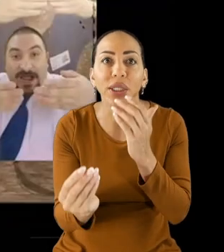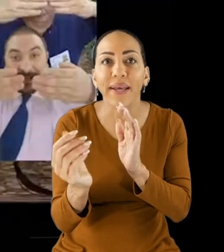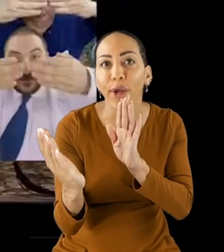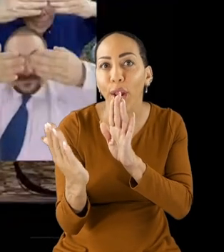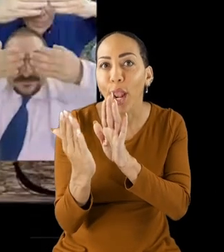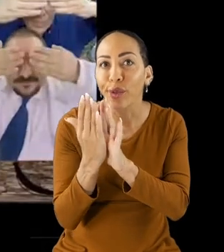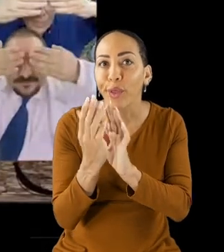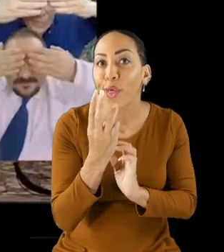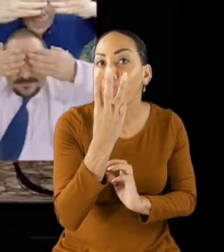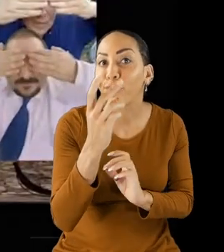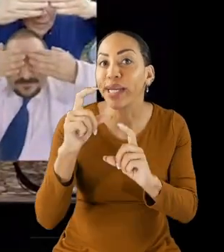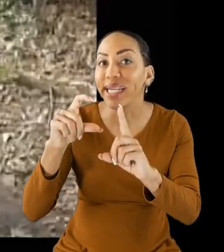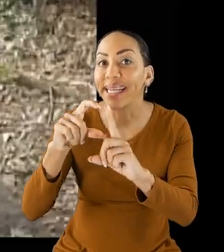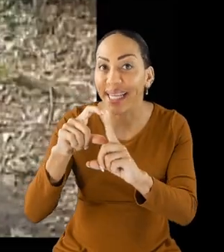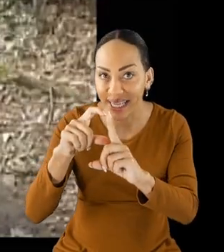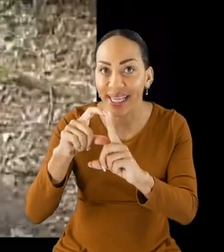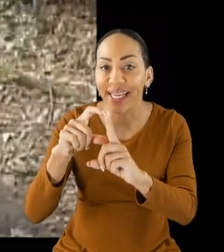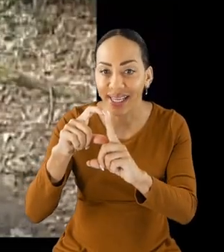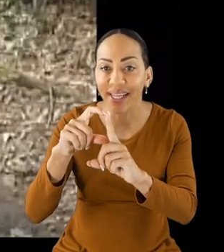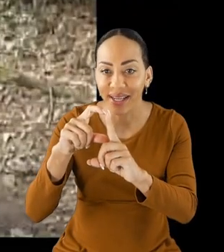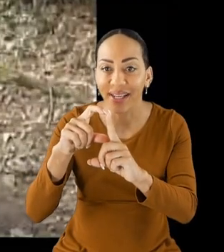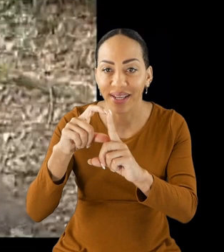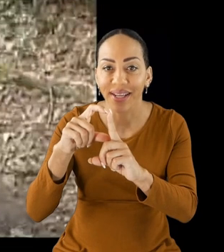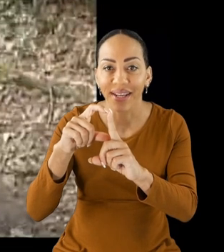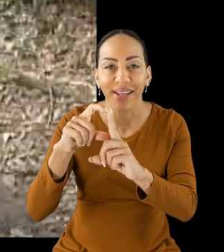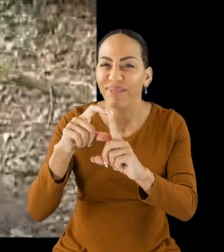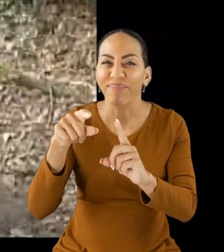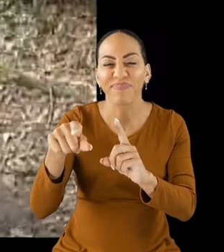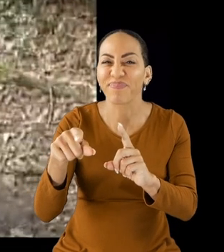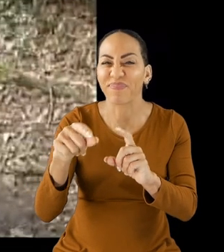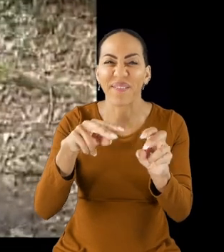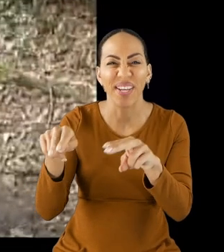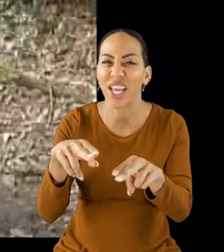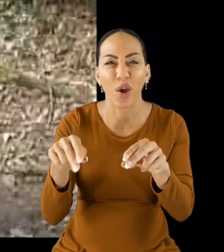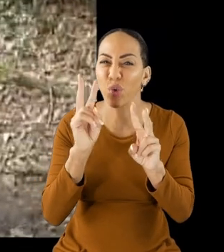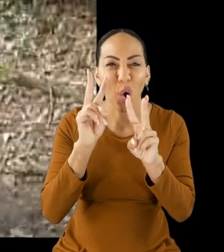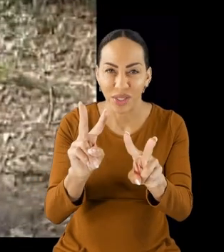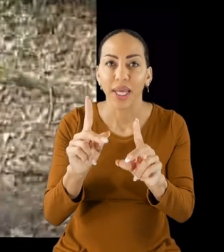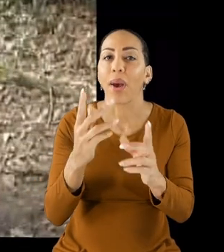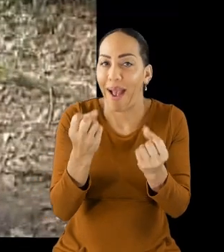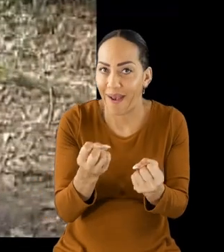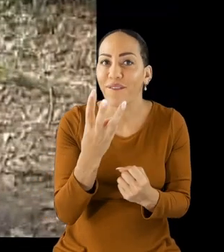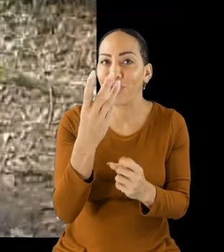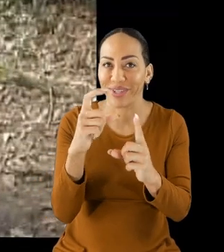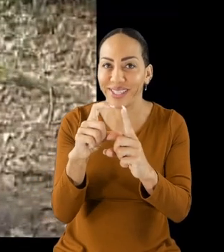up. It's also all in 3D, which you don't fully get from this video.